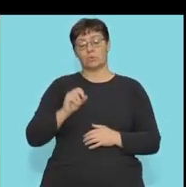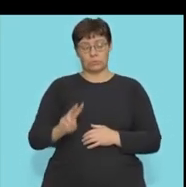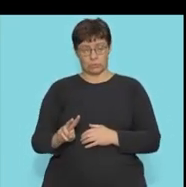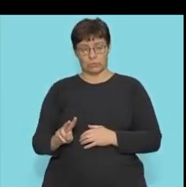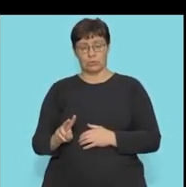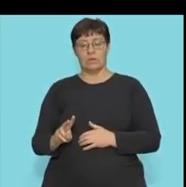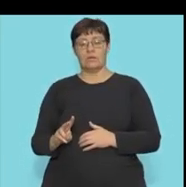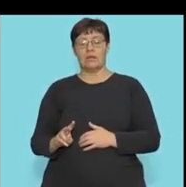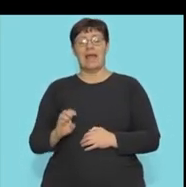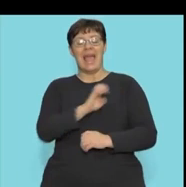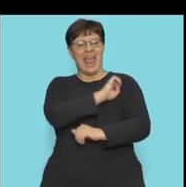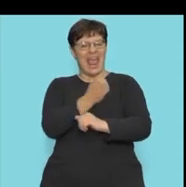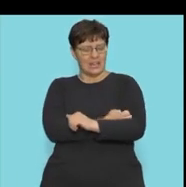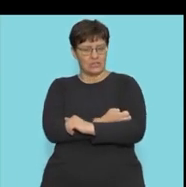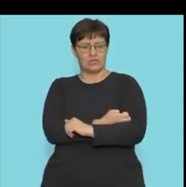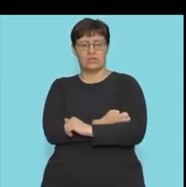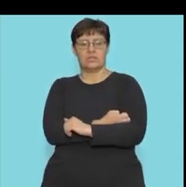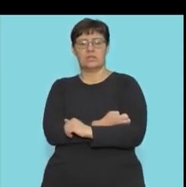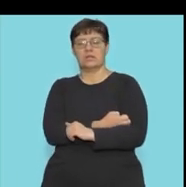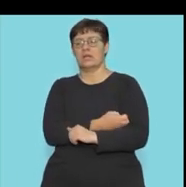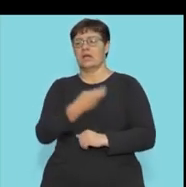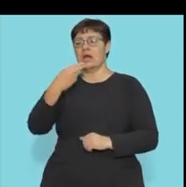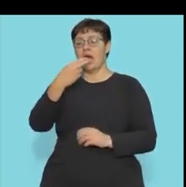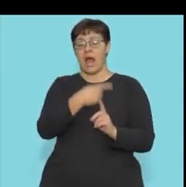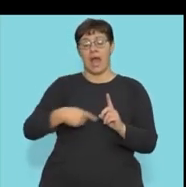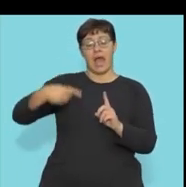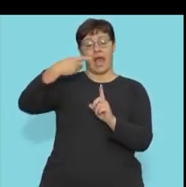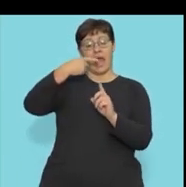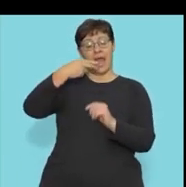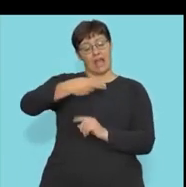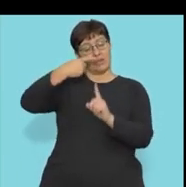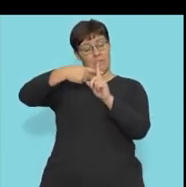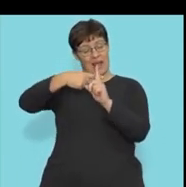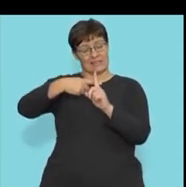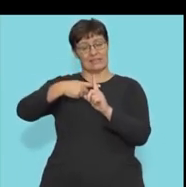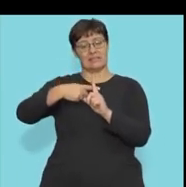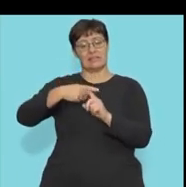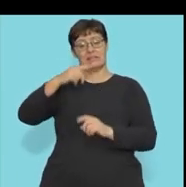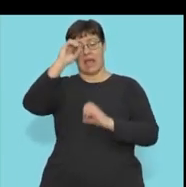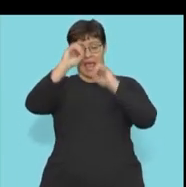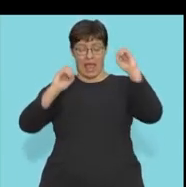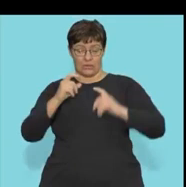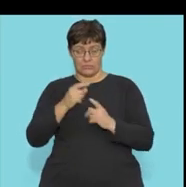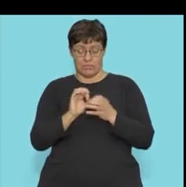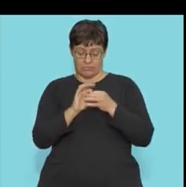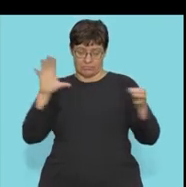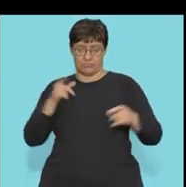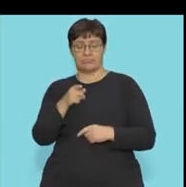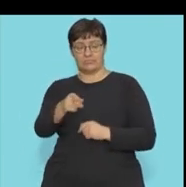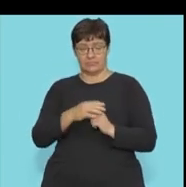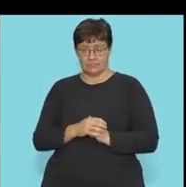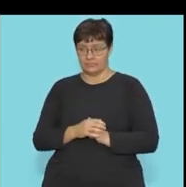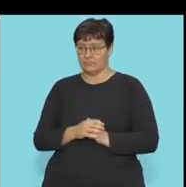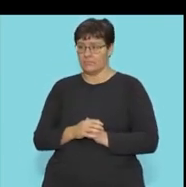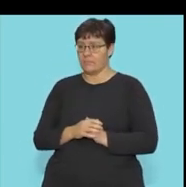dioxide and high energy hydrogen atoms. So we look at the energy-rich hydrogen atoms being released,